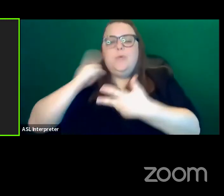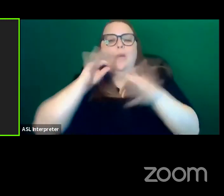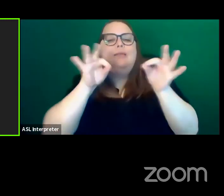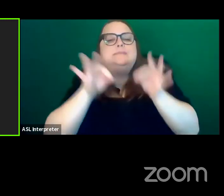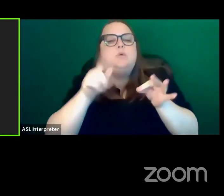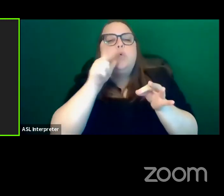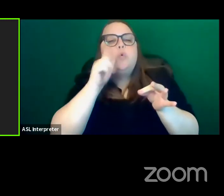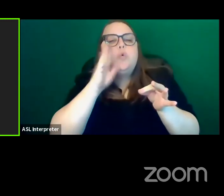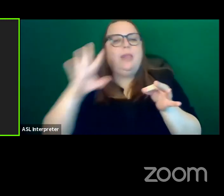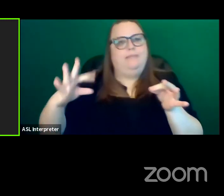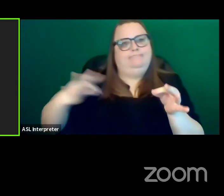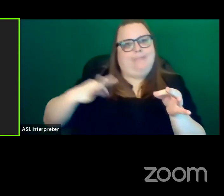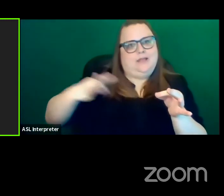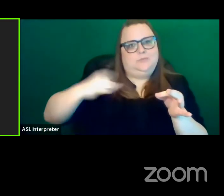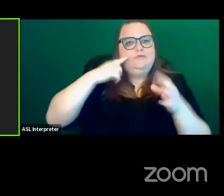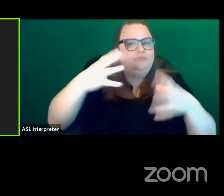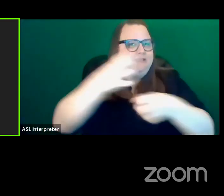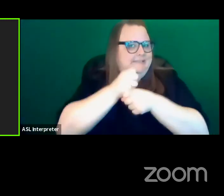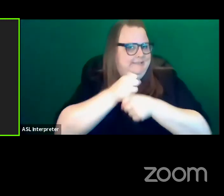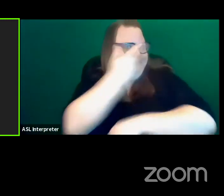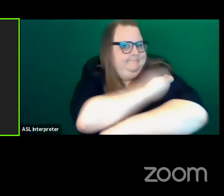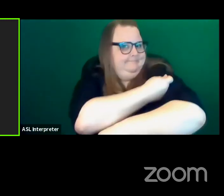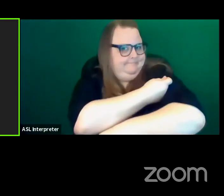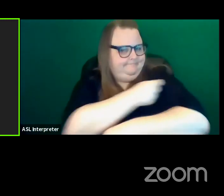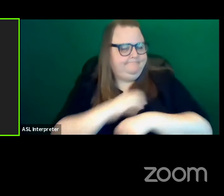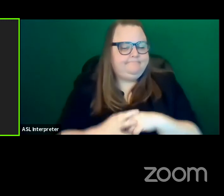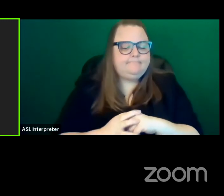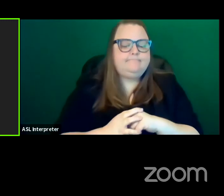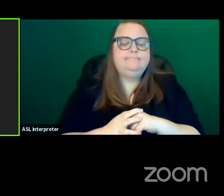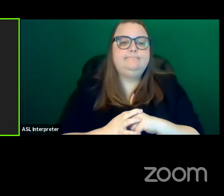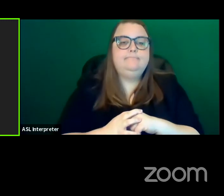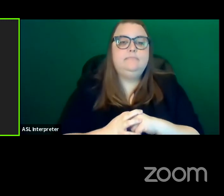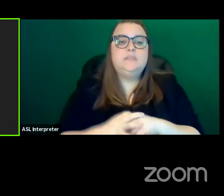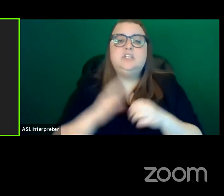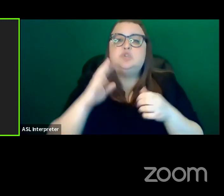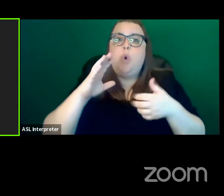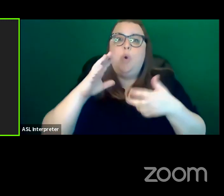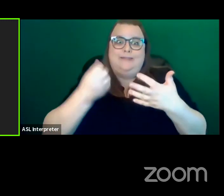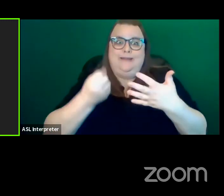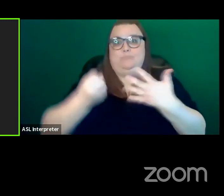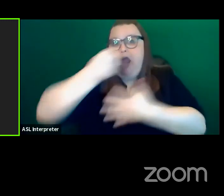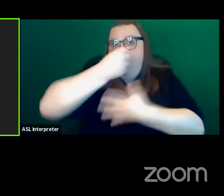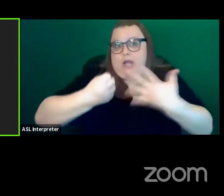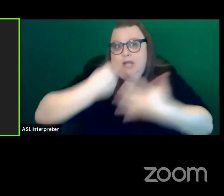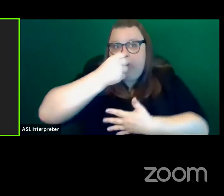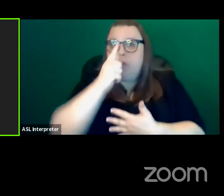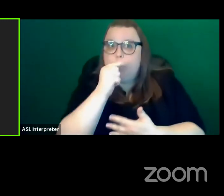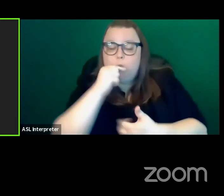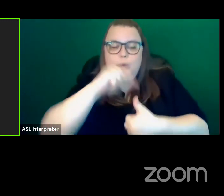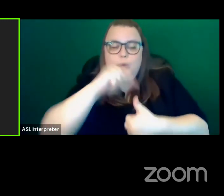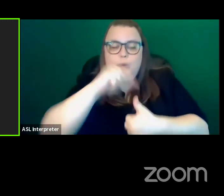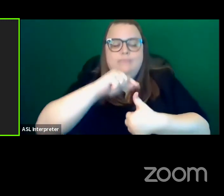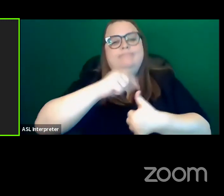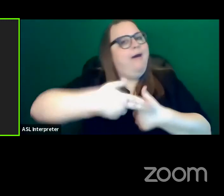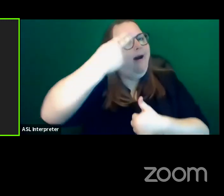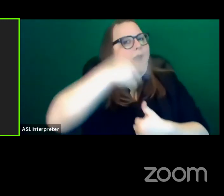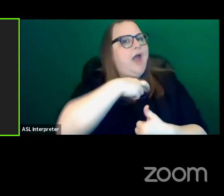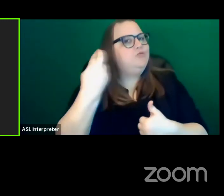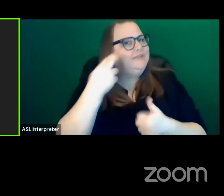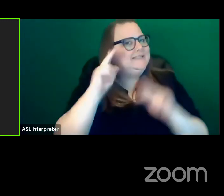vaccine. Our framework of priority populations begins with those at the highest risk for